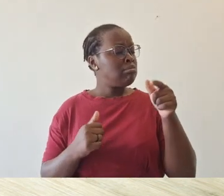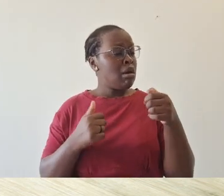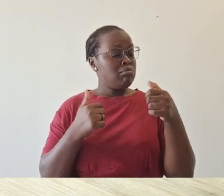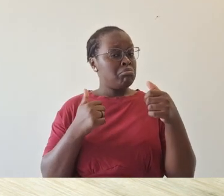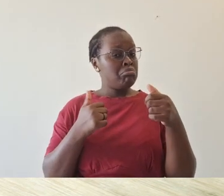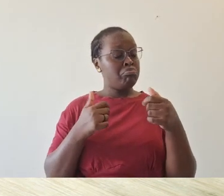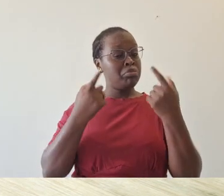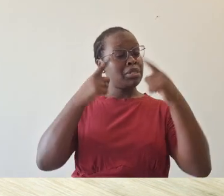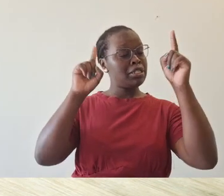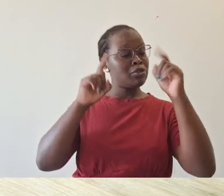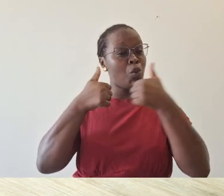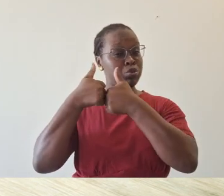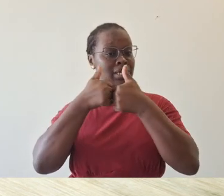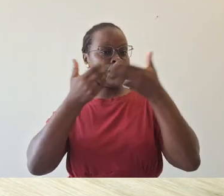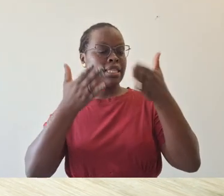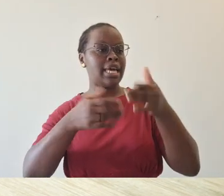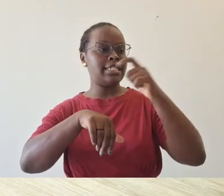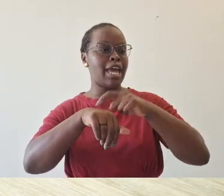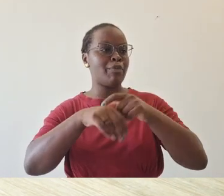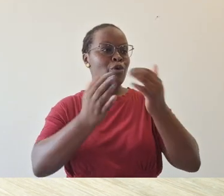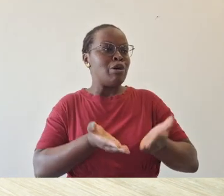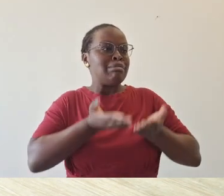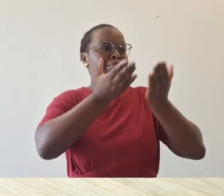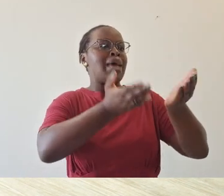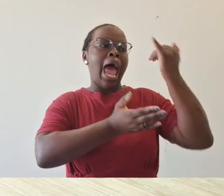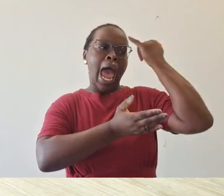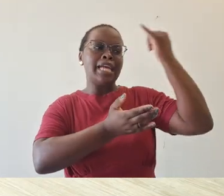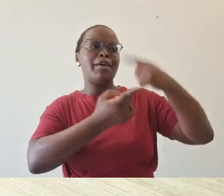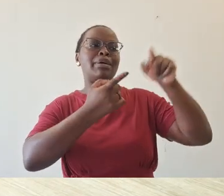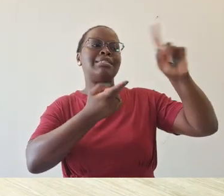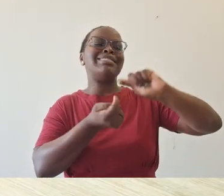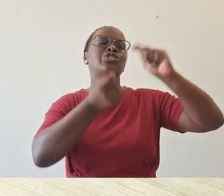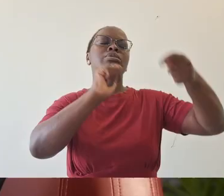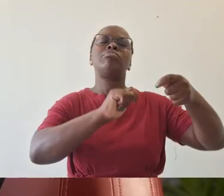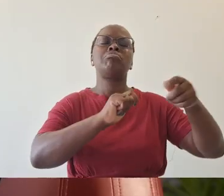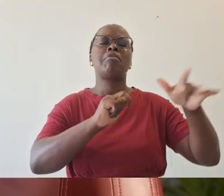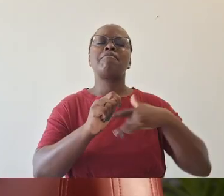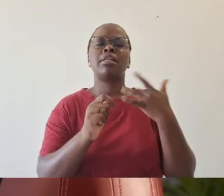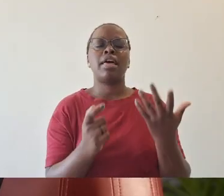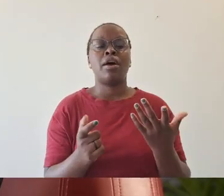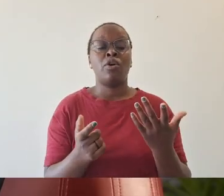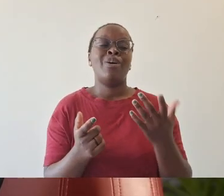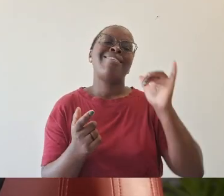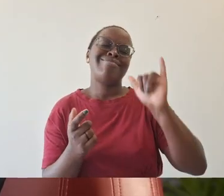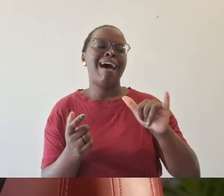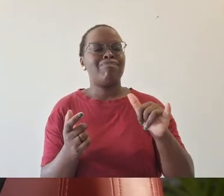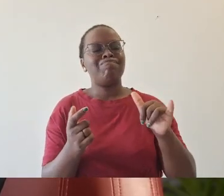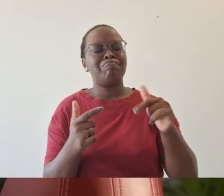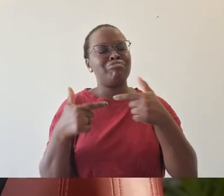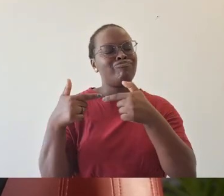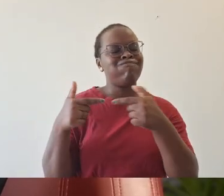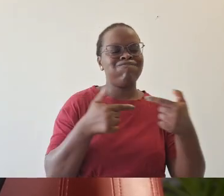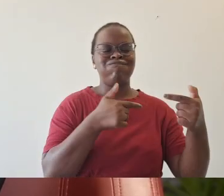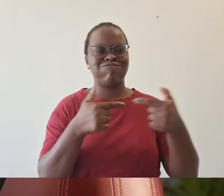well as sticking to curriculum and ensuring that the child is actually benefiting from both? Yeah, it's constantly, that's a tension all